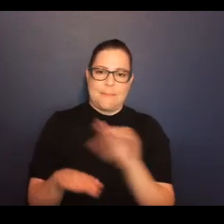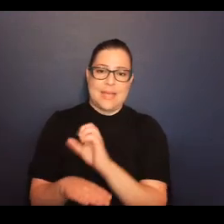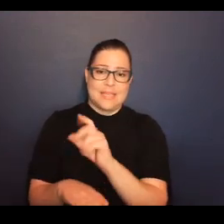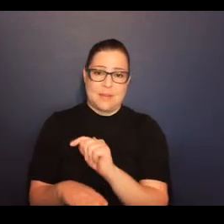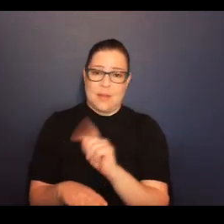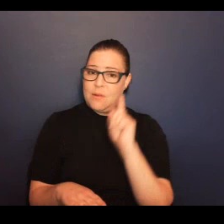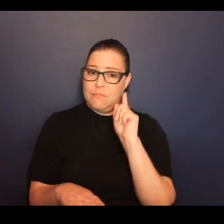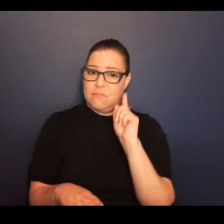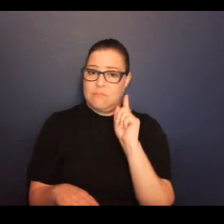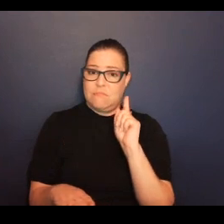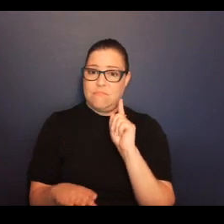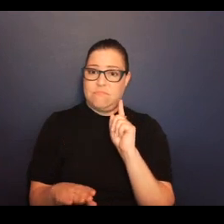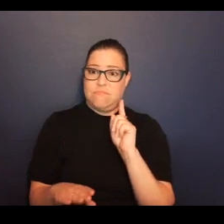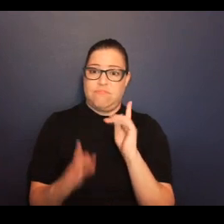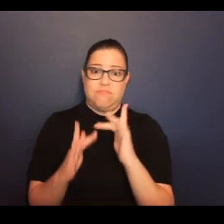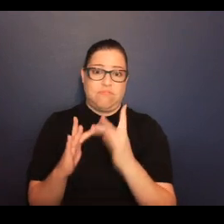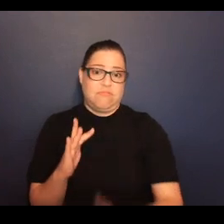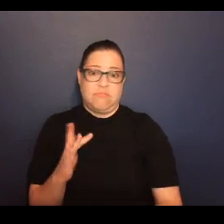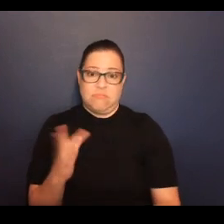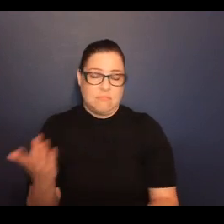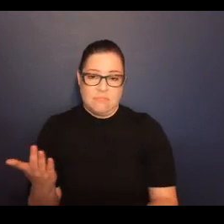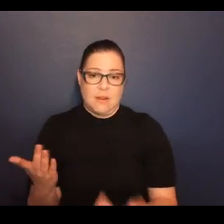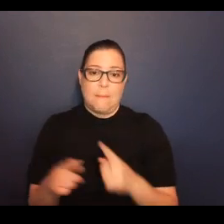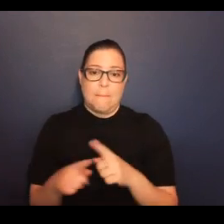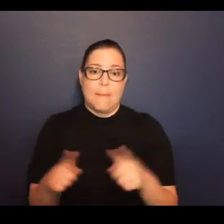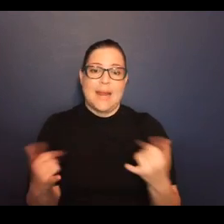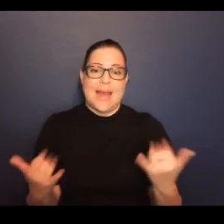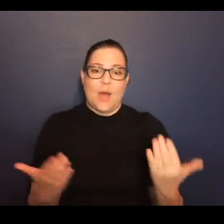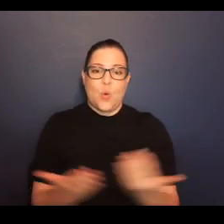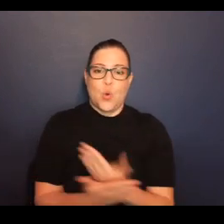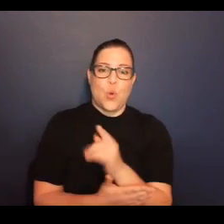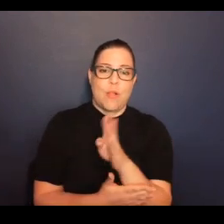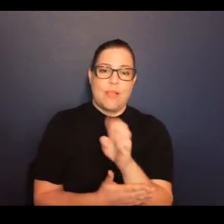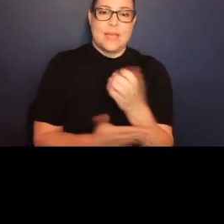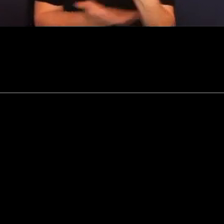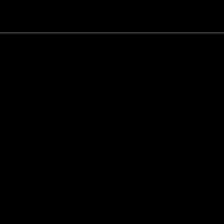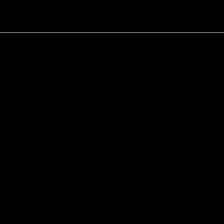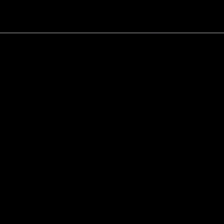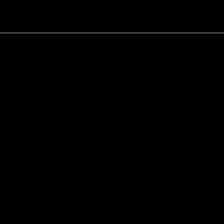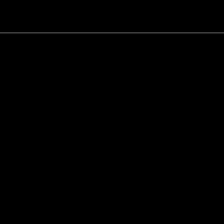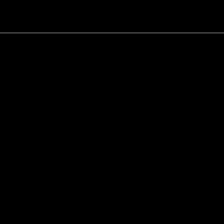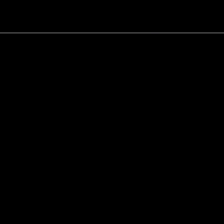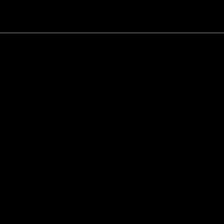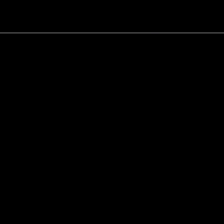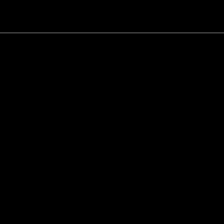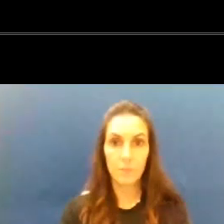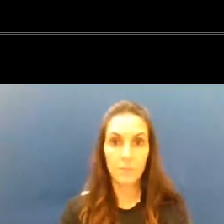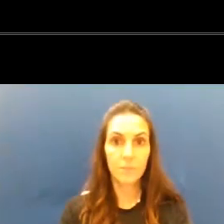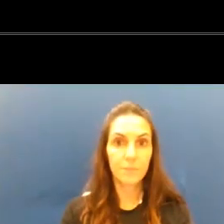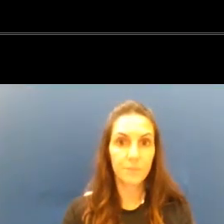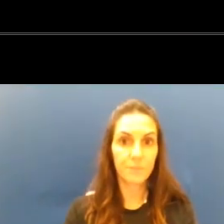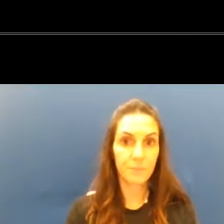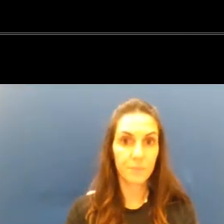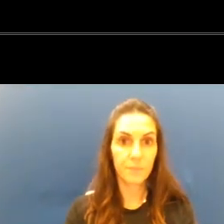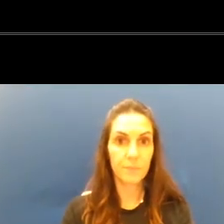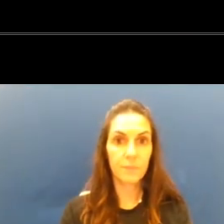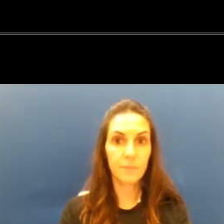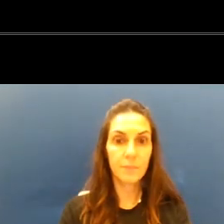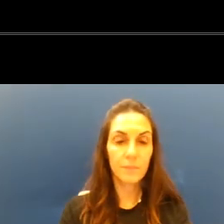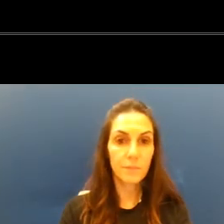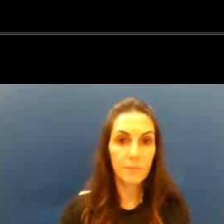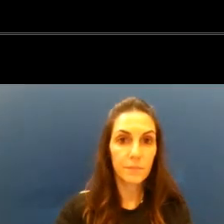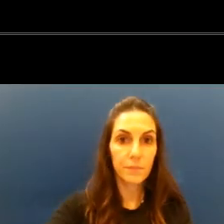yet to receive it back, but we've gotten a new lease asking us to sign it without any of the changes. And then when we finally got to a